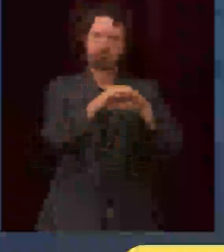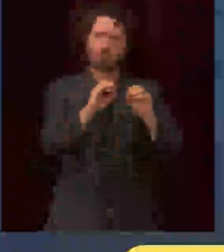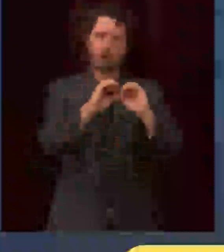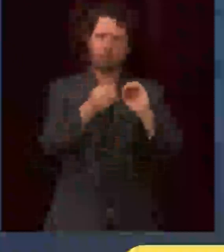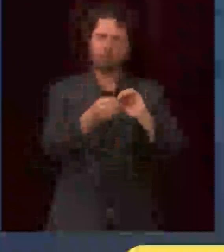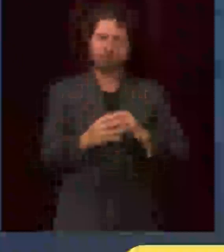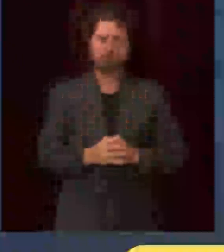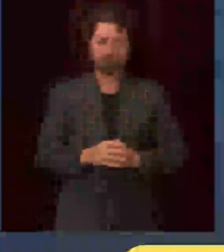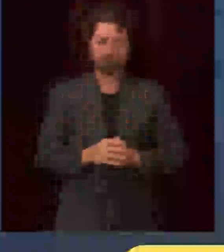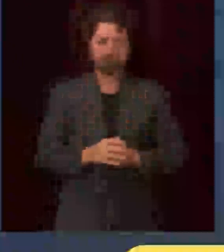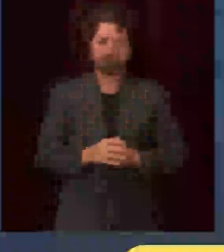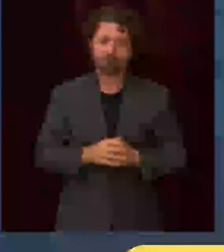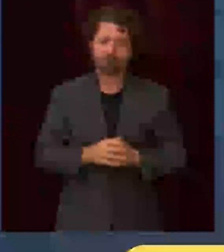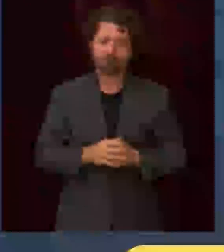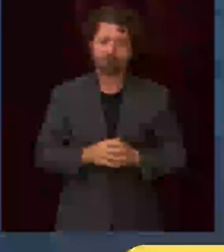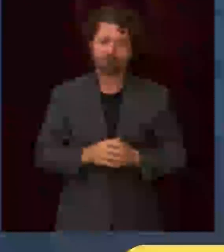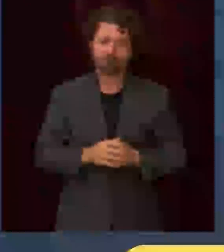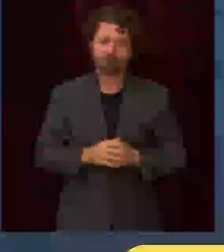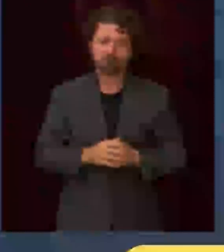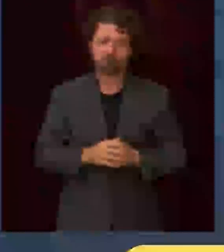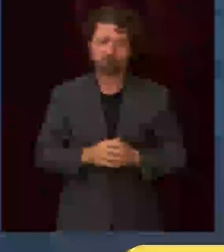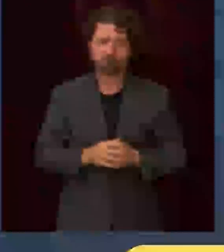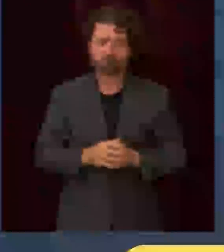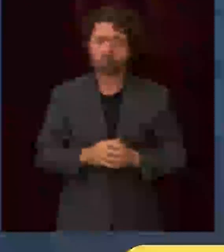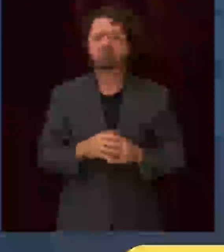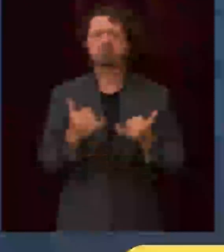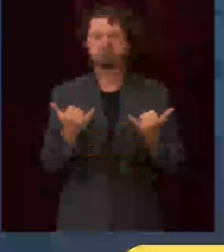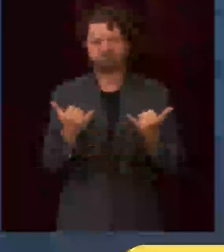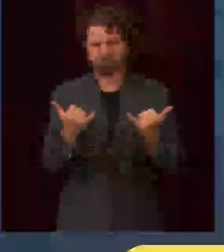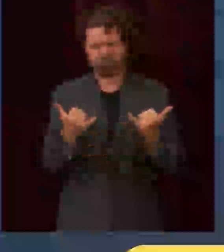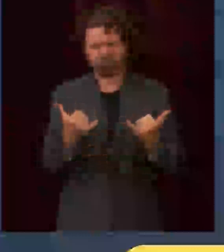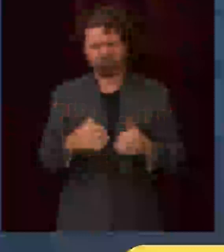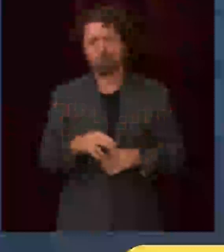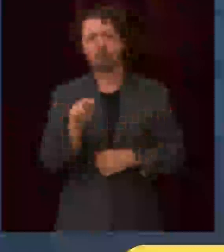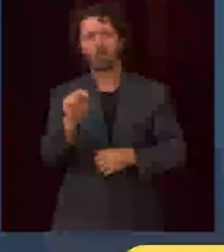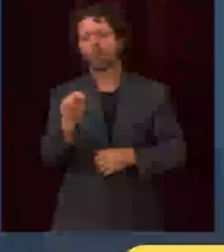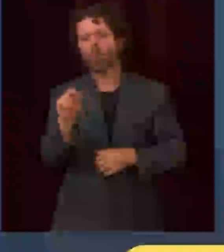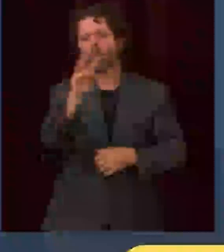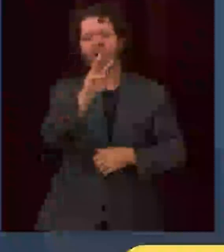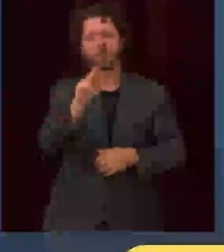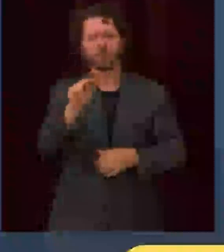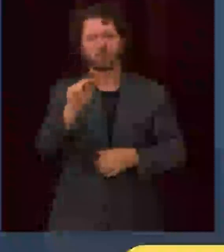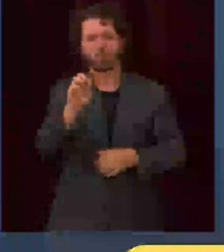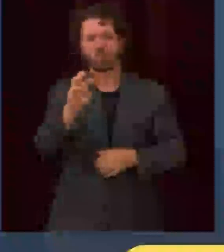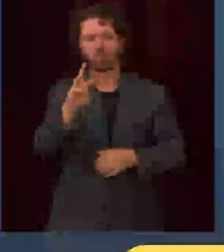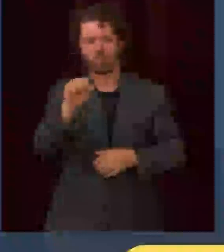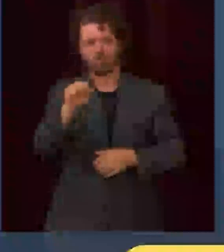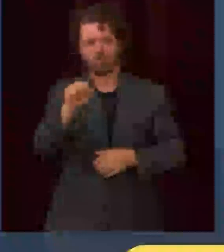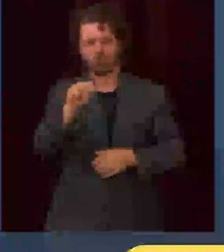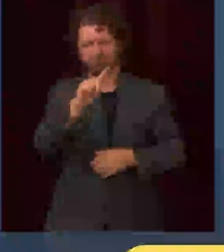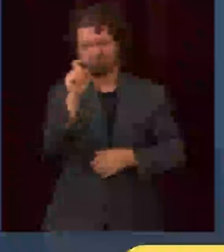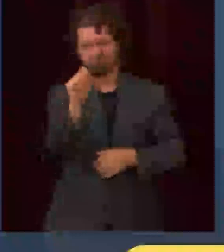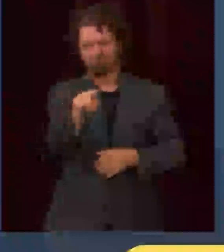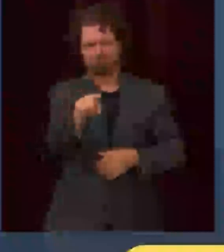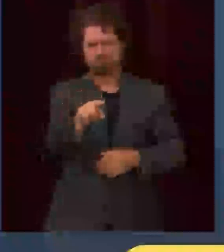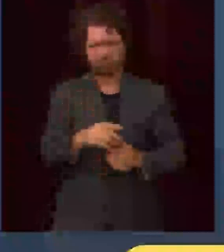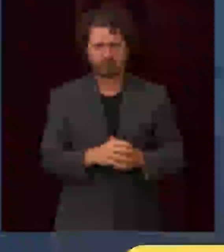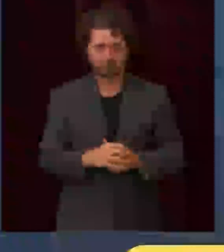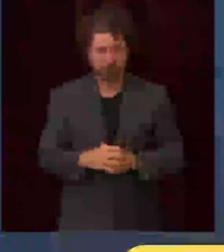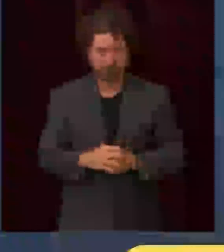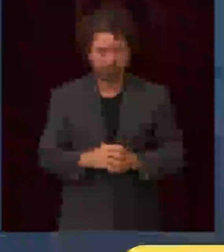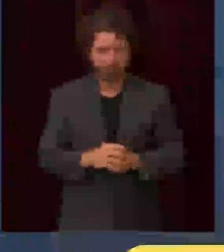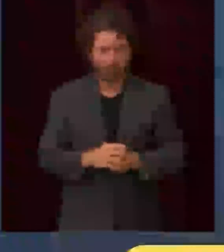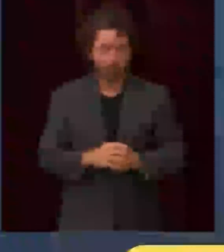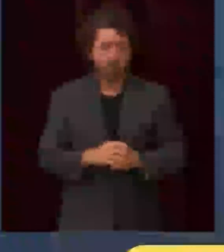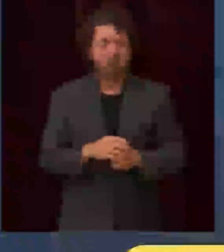Governor, going back to that modeling, which you've had the benefit of seeing evolve over the last several weeks, there are